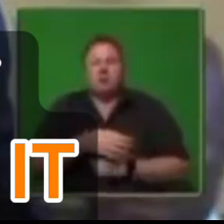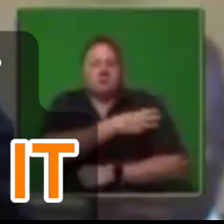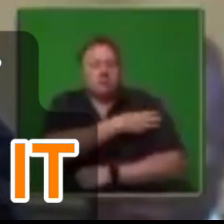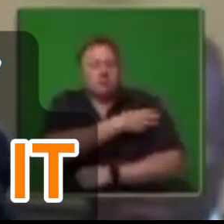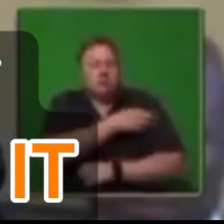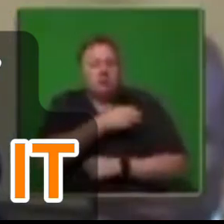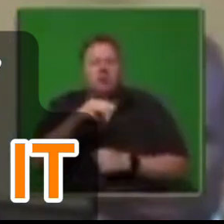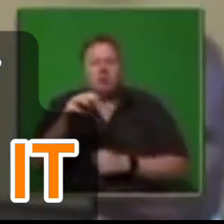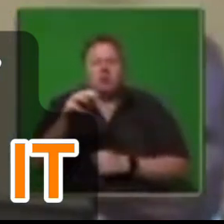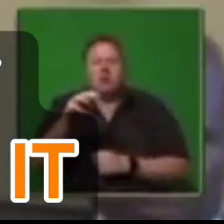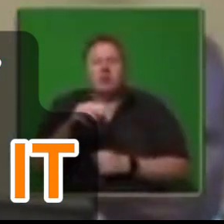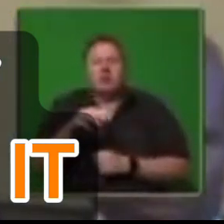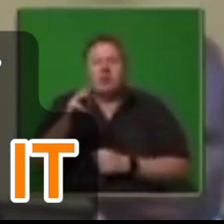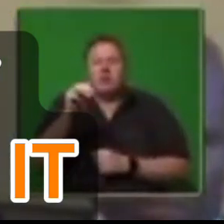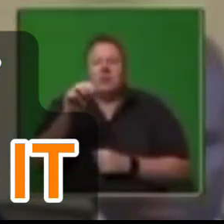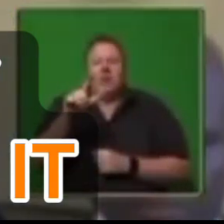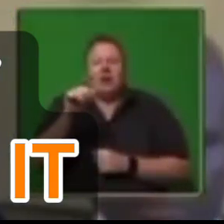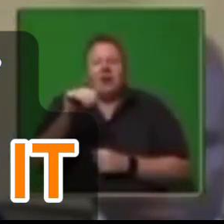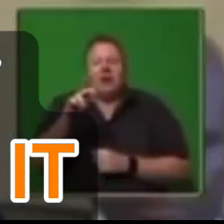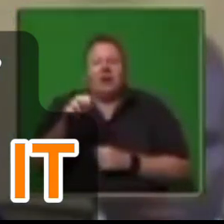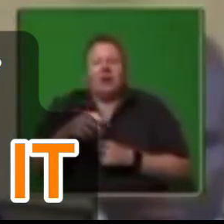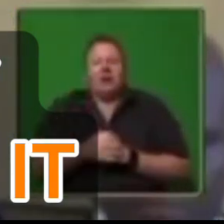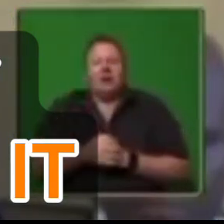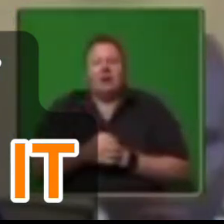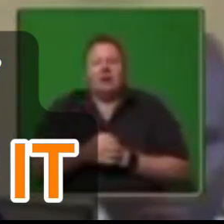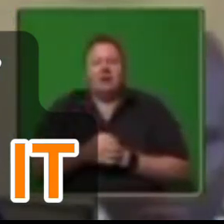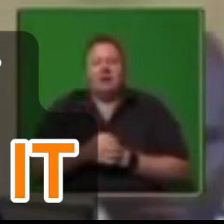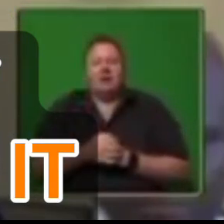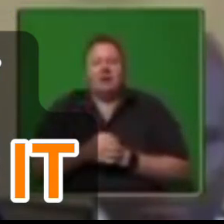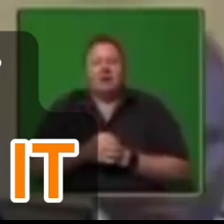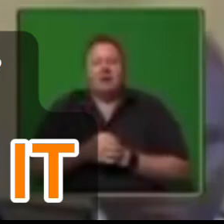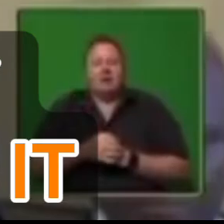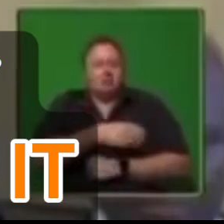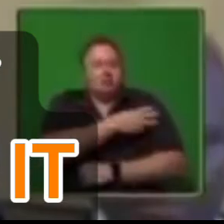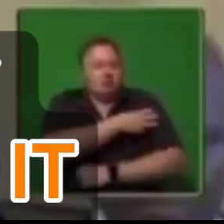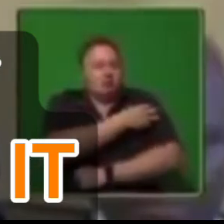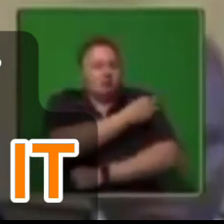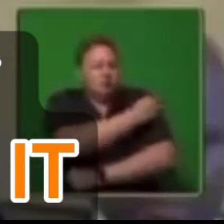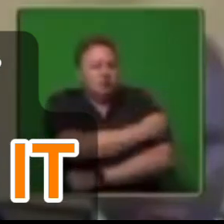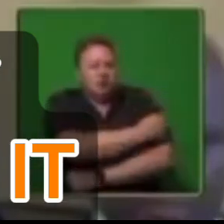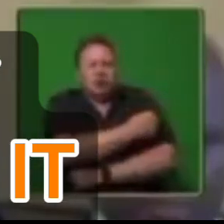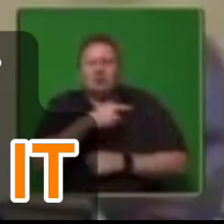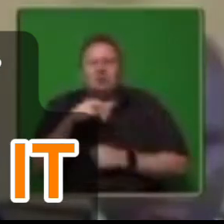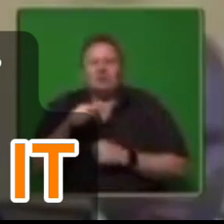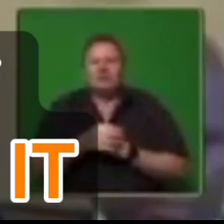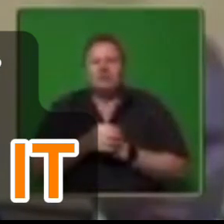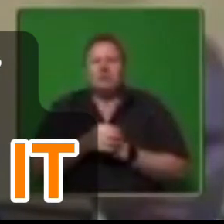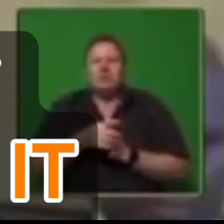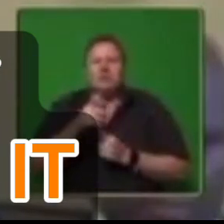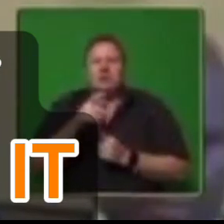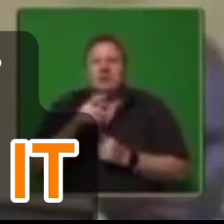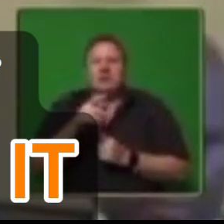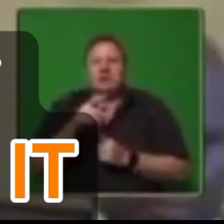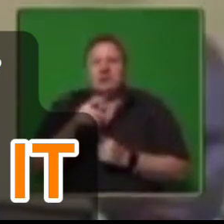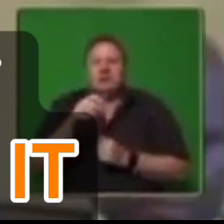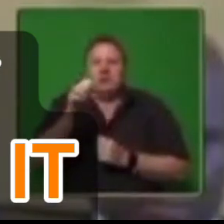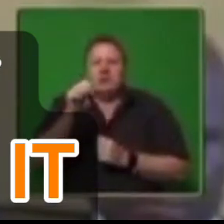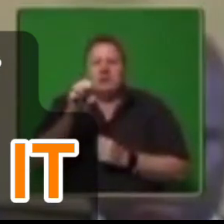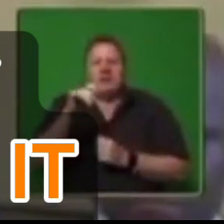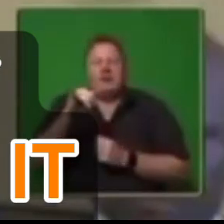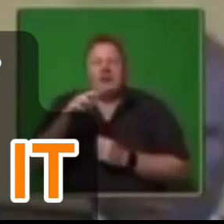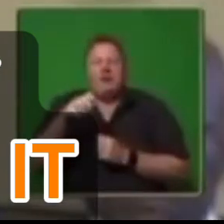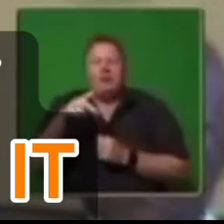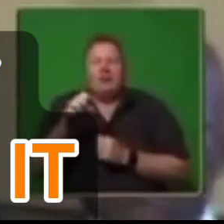Molachehi Ishmael Molachehi, Staff Sergeant Shahlane Theophilus